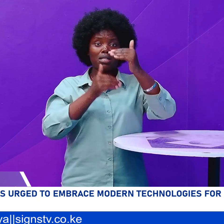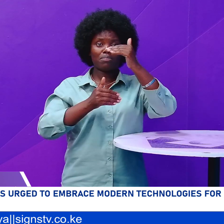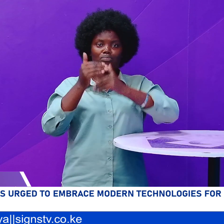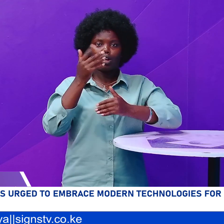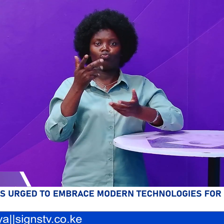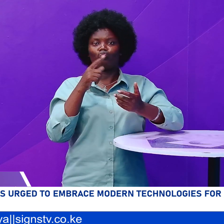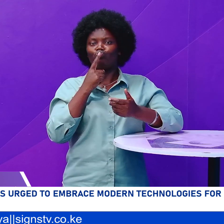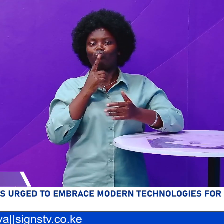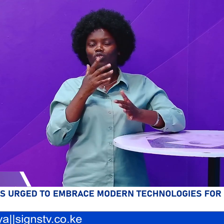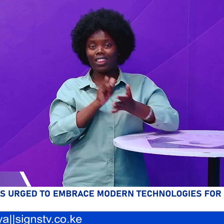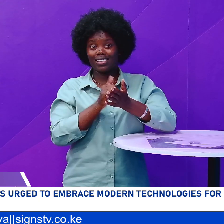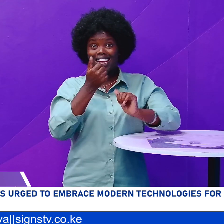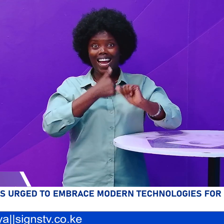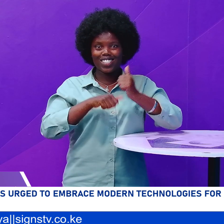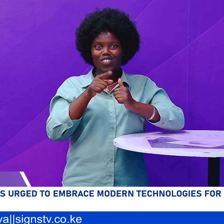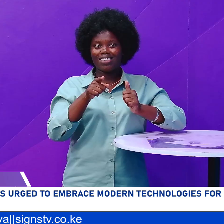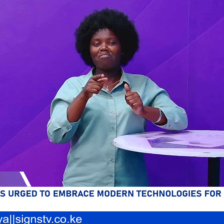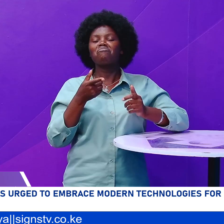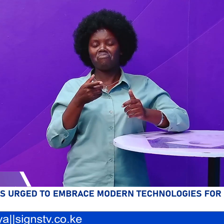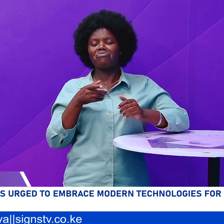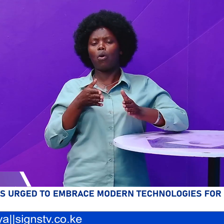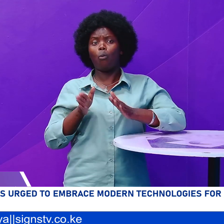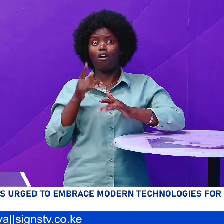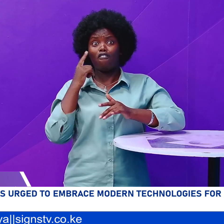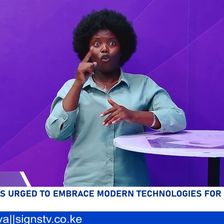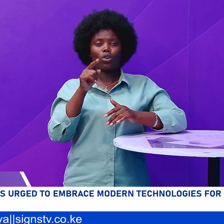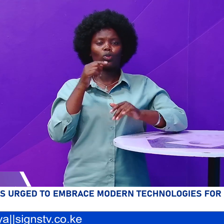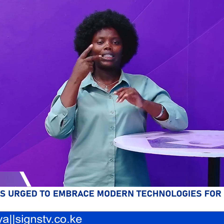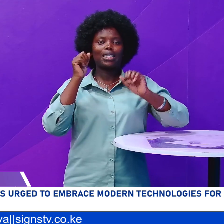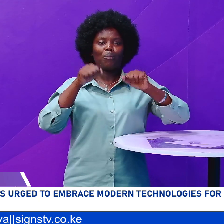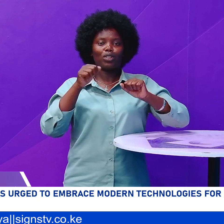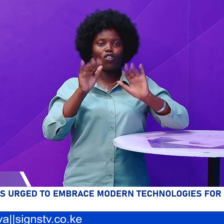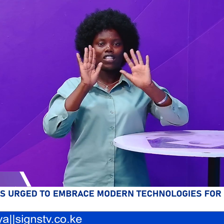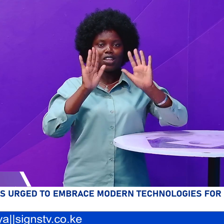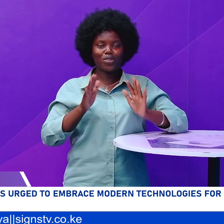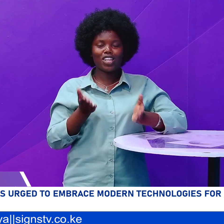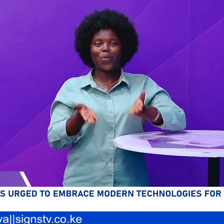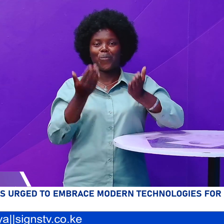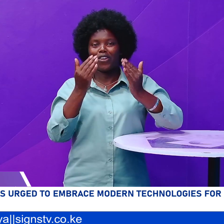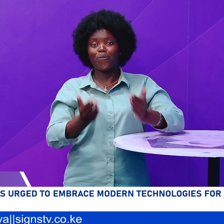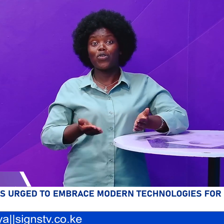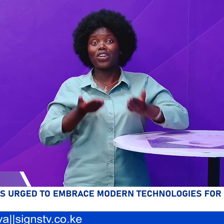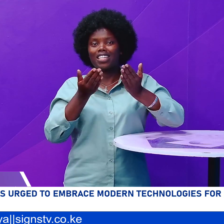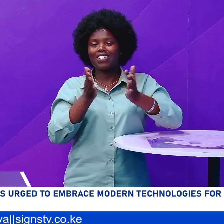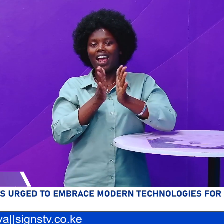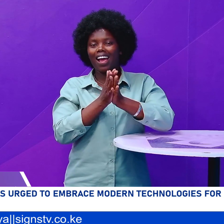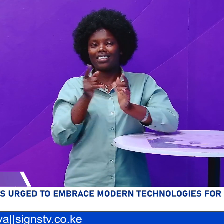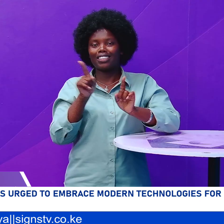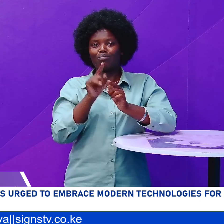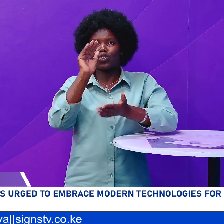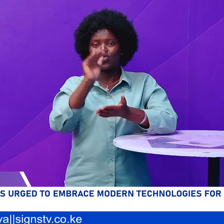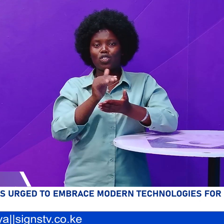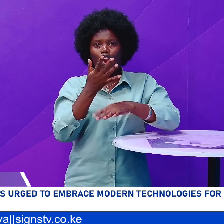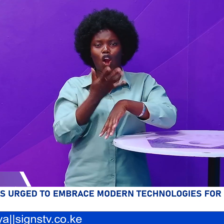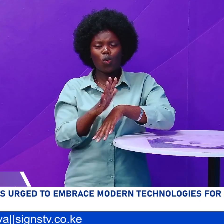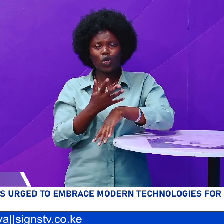fast multiplying and disease-resistant seed. Experts note that this method has the potential to